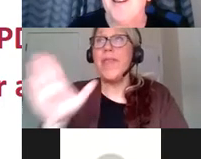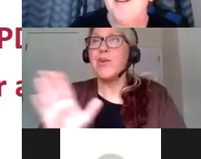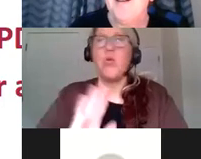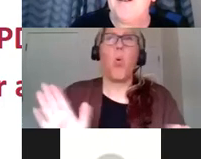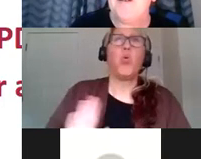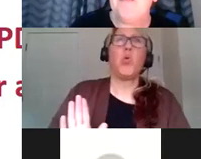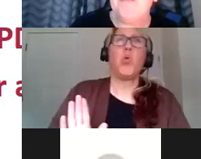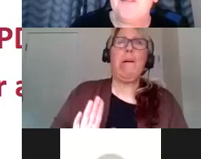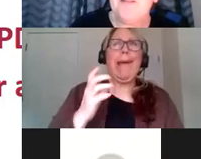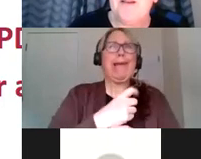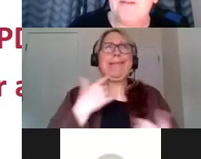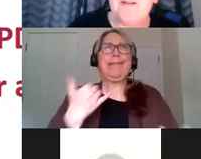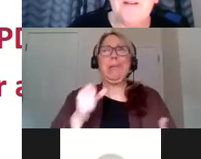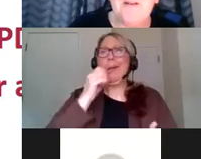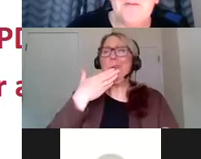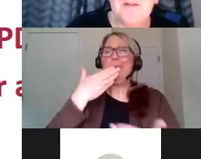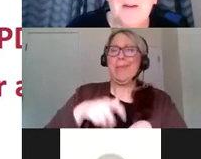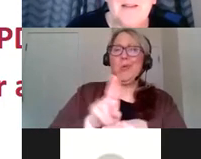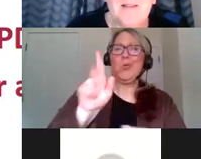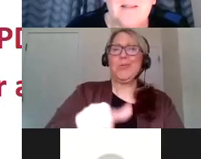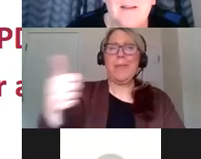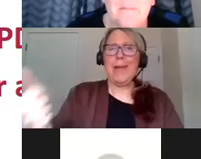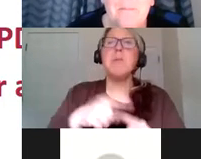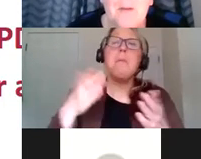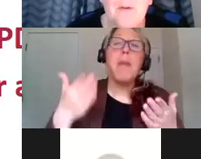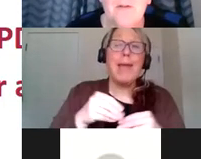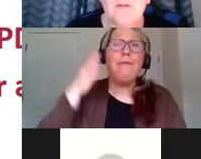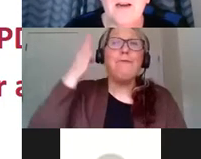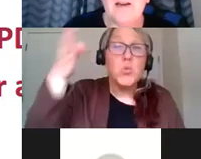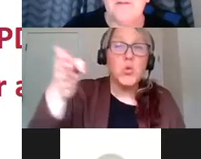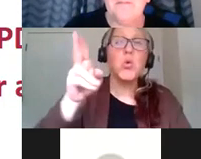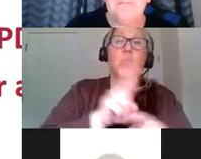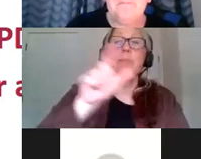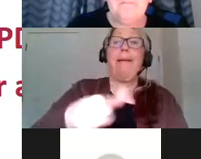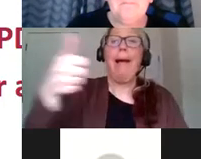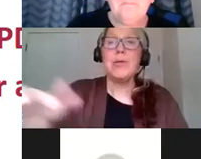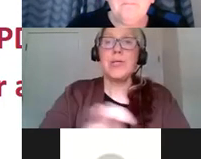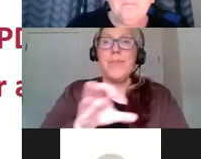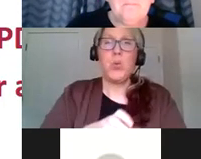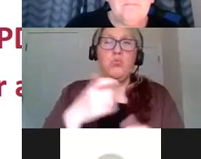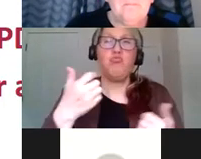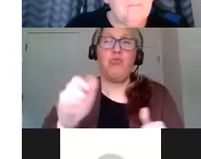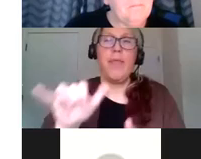future, to be able to, you know, use somebody else's computer to try it out.